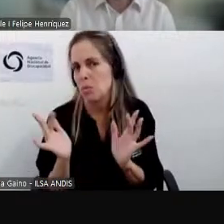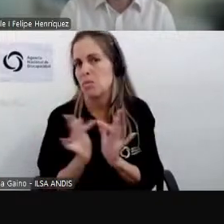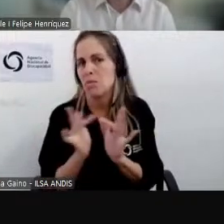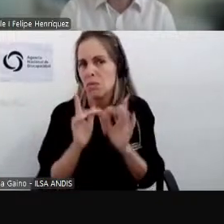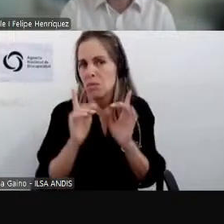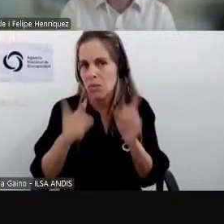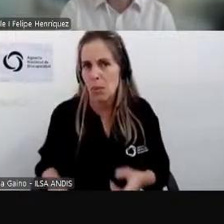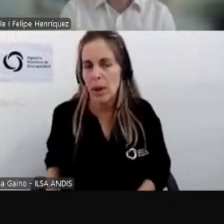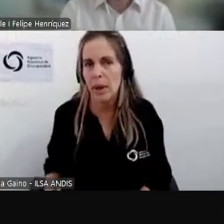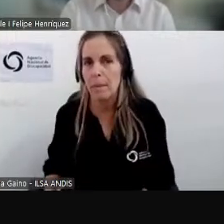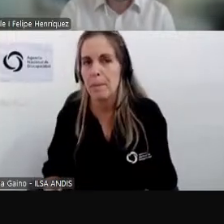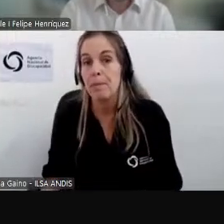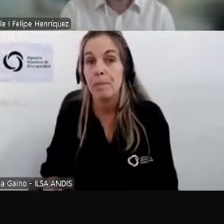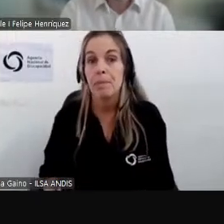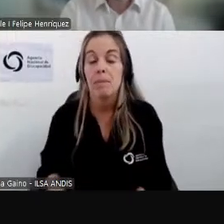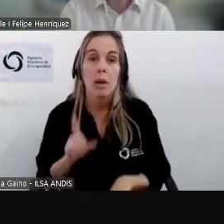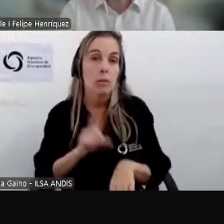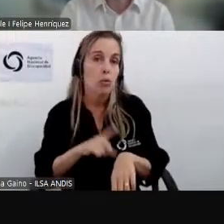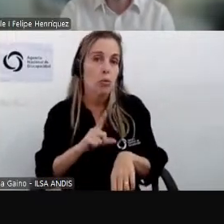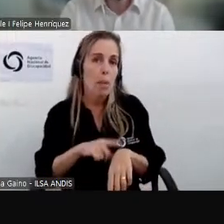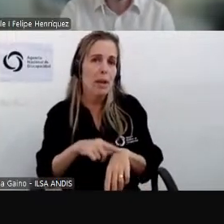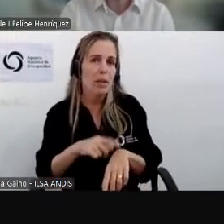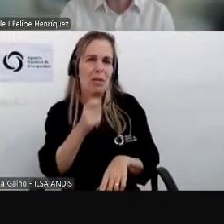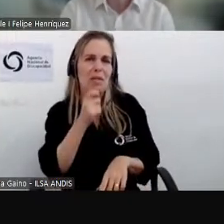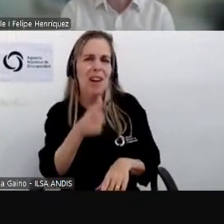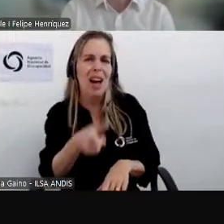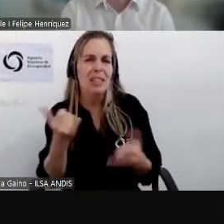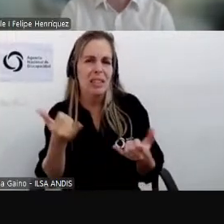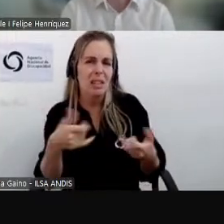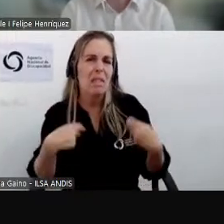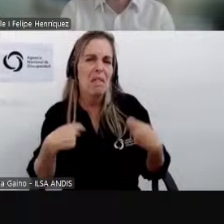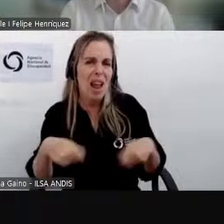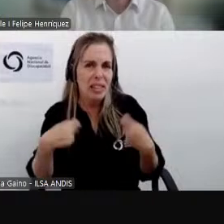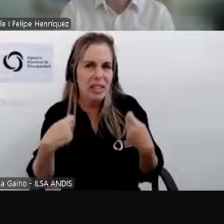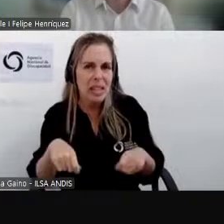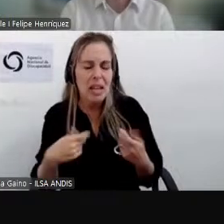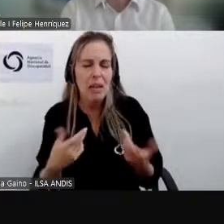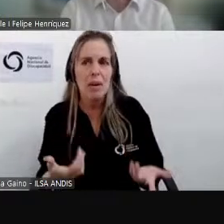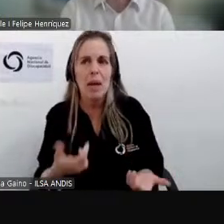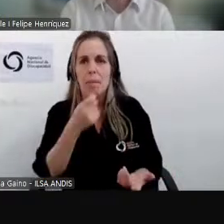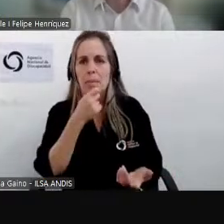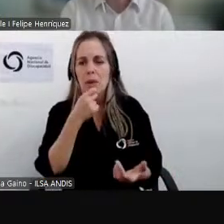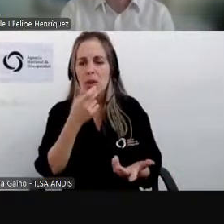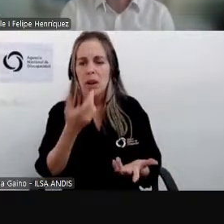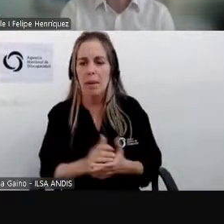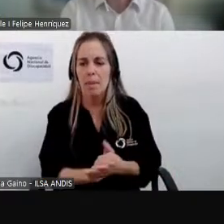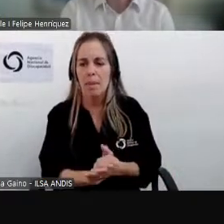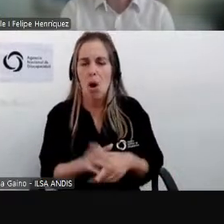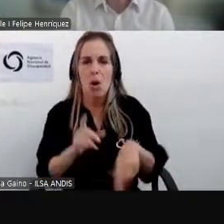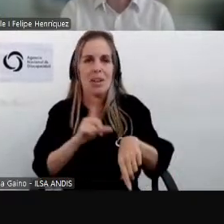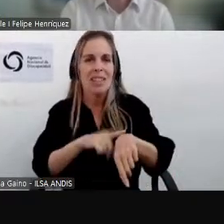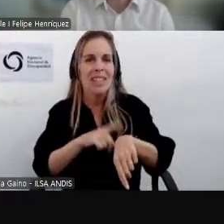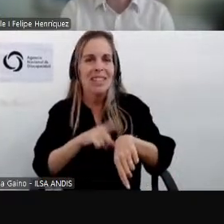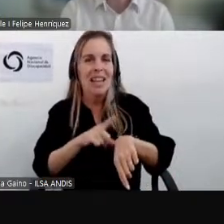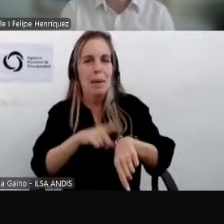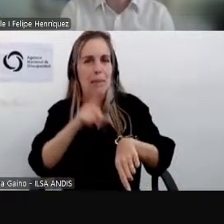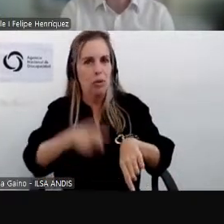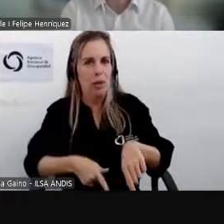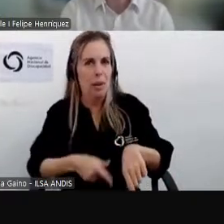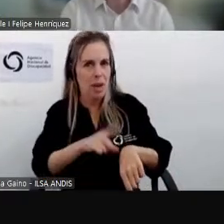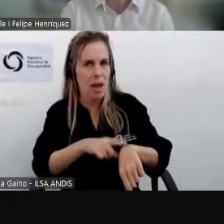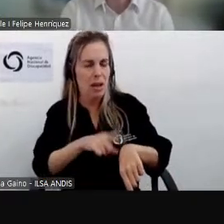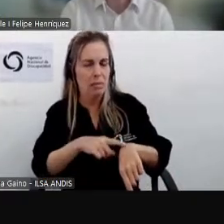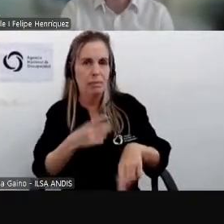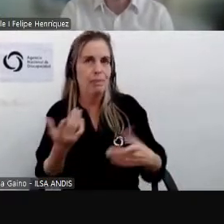counsel, or in-person process. It is a simple and flexible stage or instance that